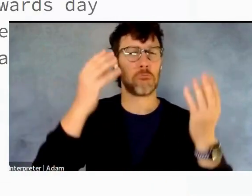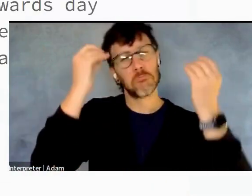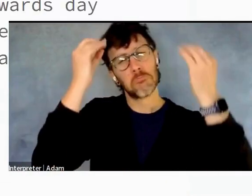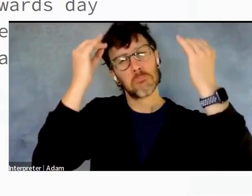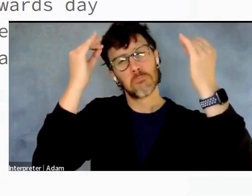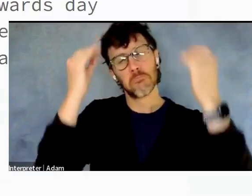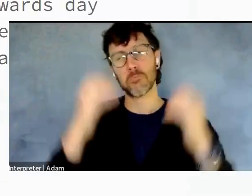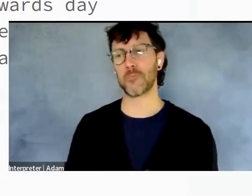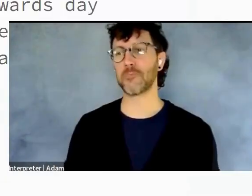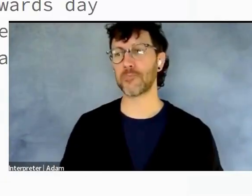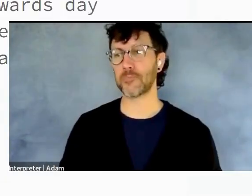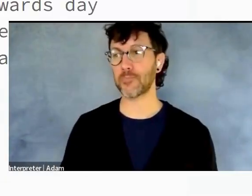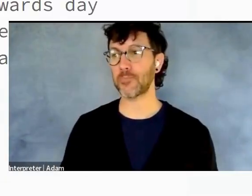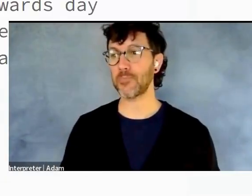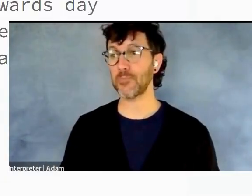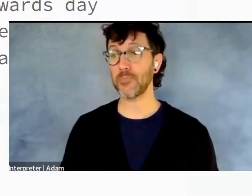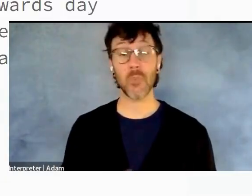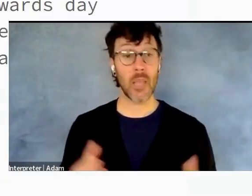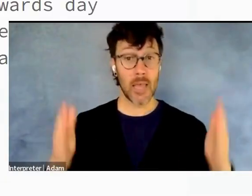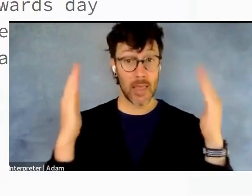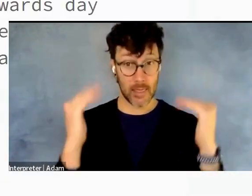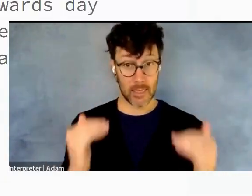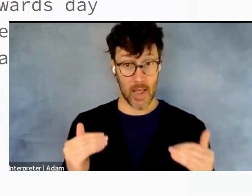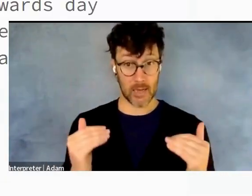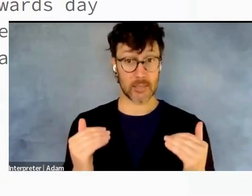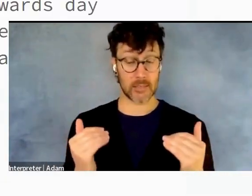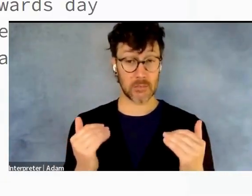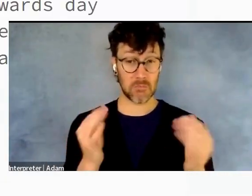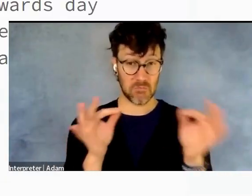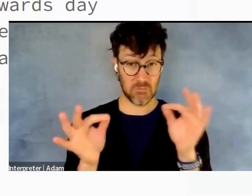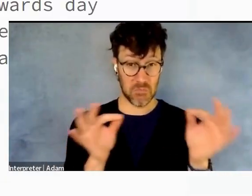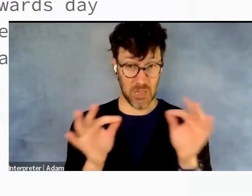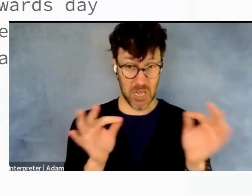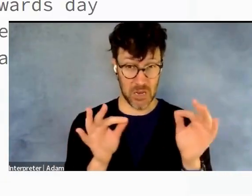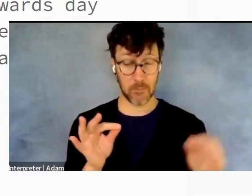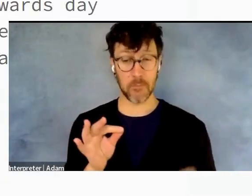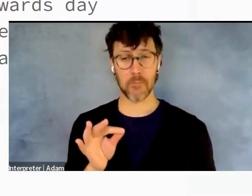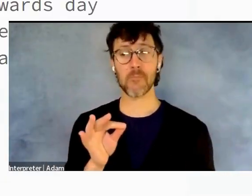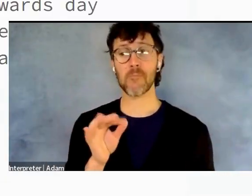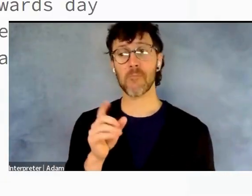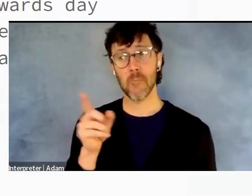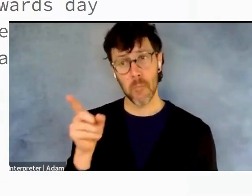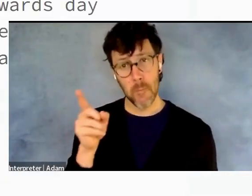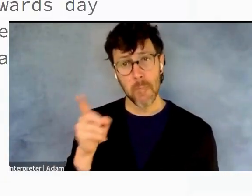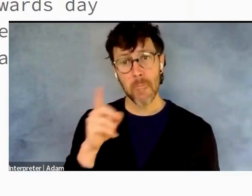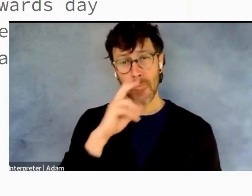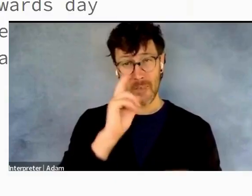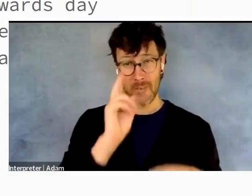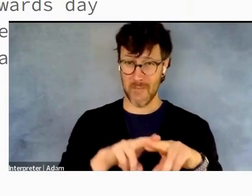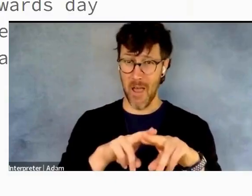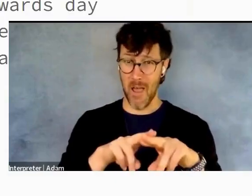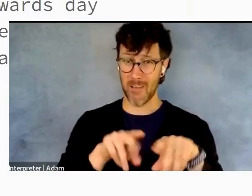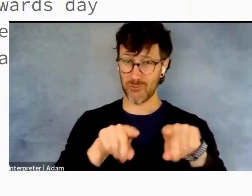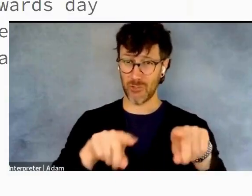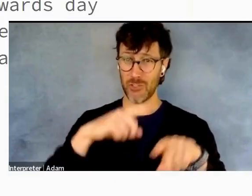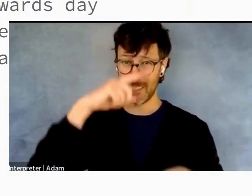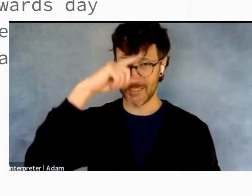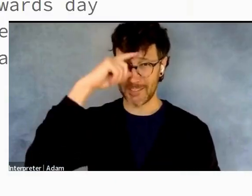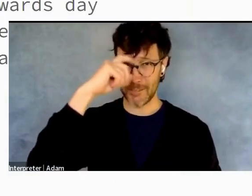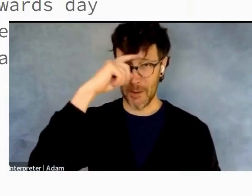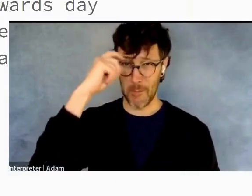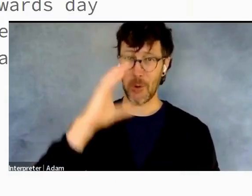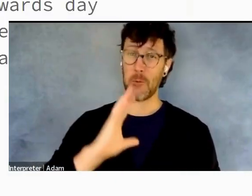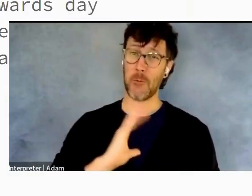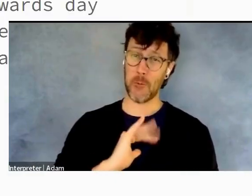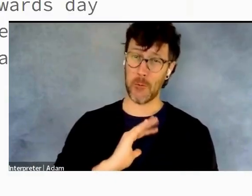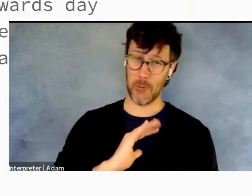And the next thing I'm going to talk about is, I think this is really a fun thing for over summer, is having a